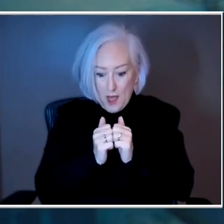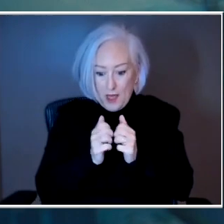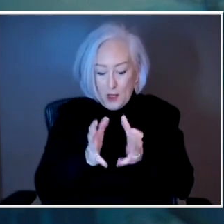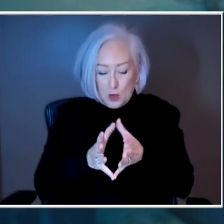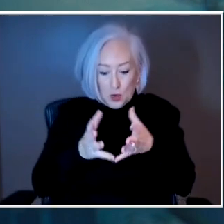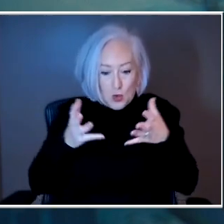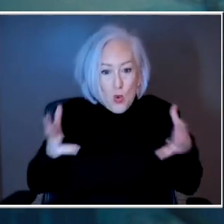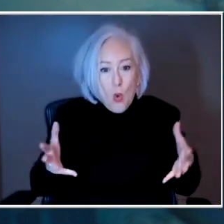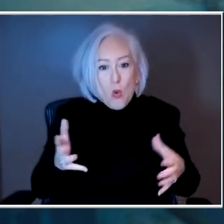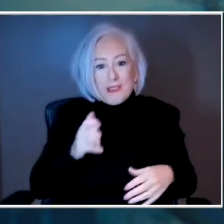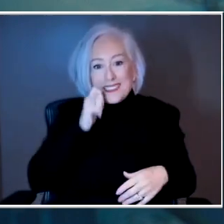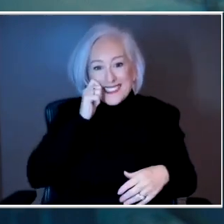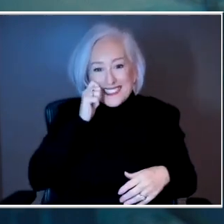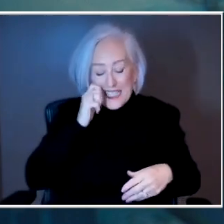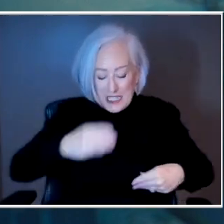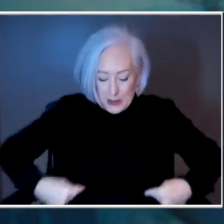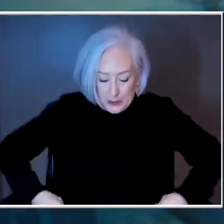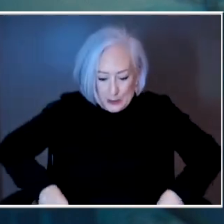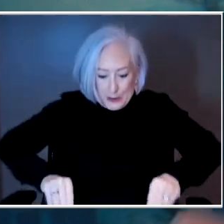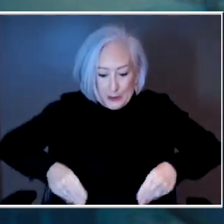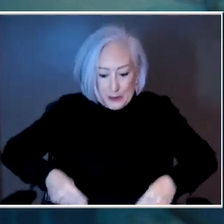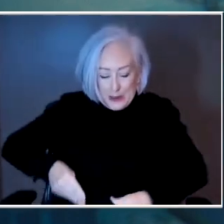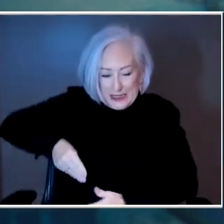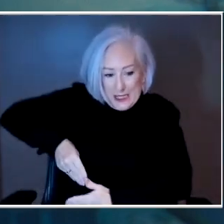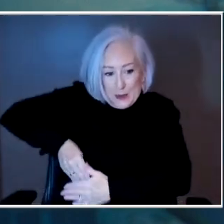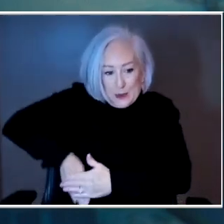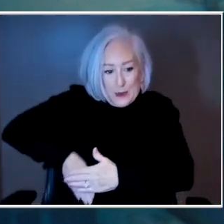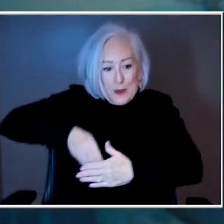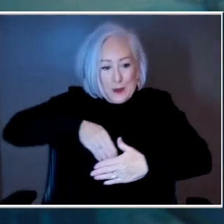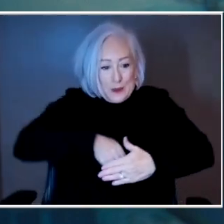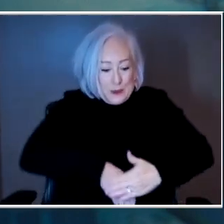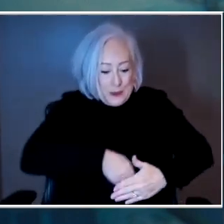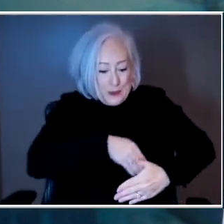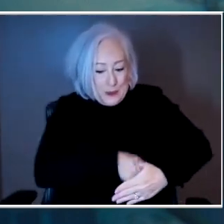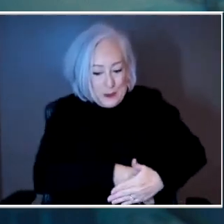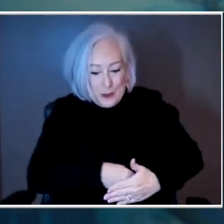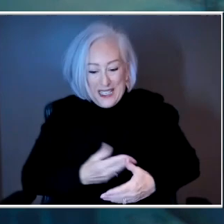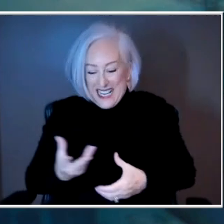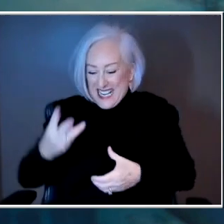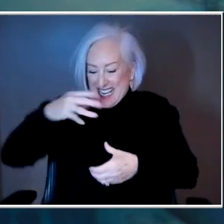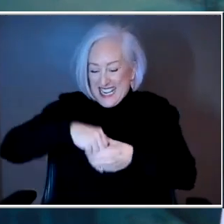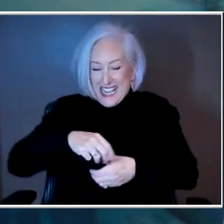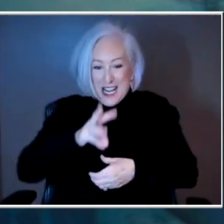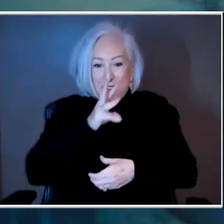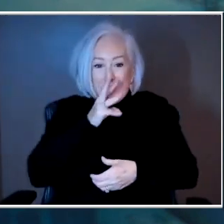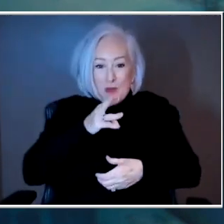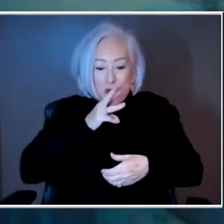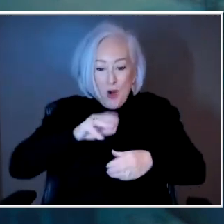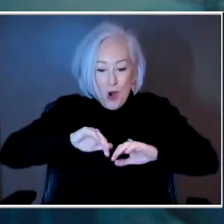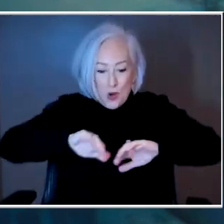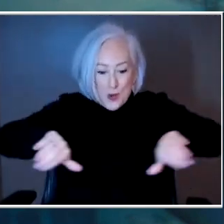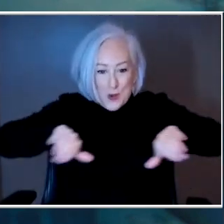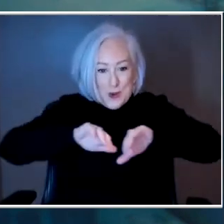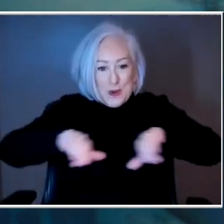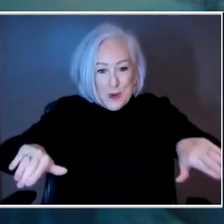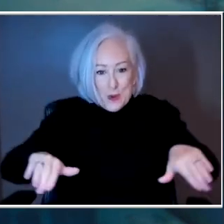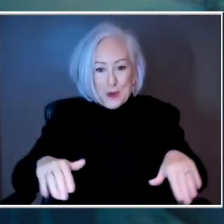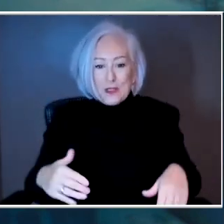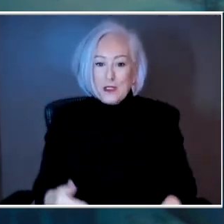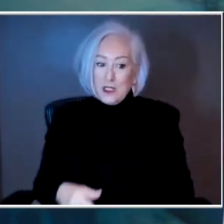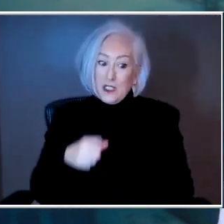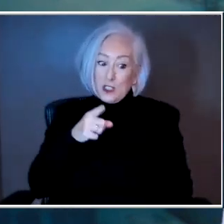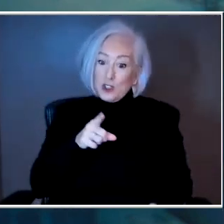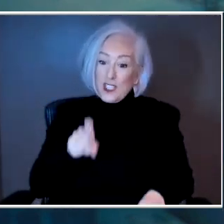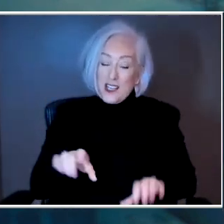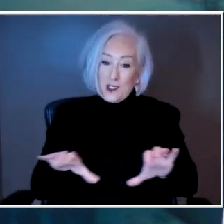skin, tucking into their clothes, being in the pool. Like, there's a lot of things that she had to go through just to be able to do her day-to-day